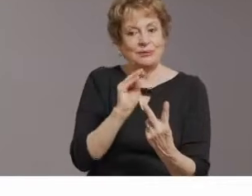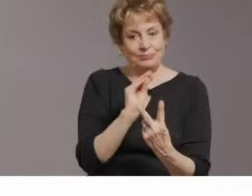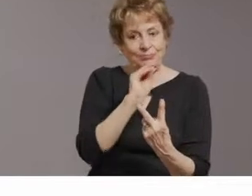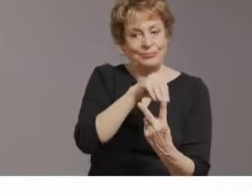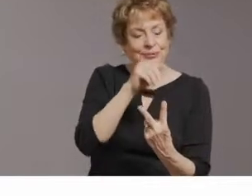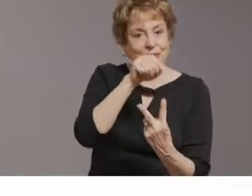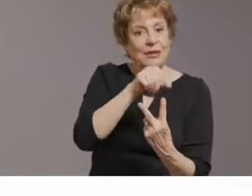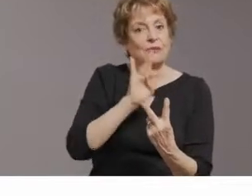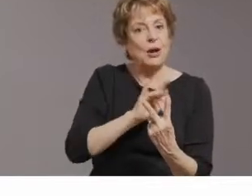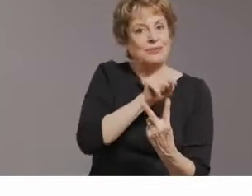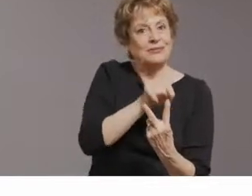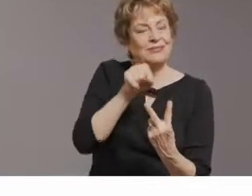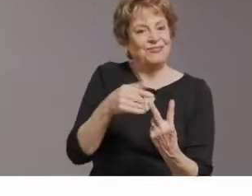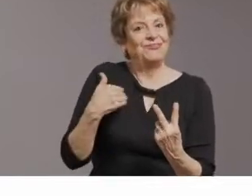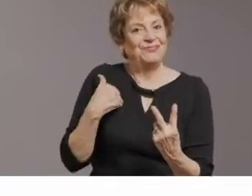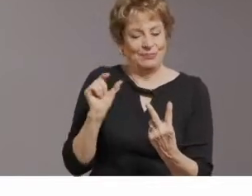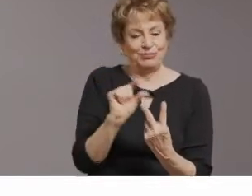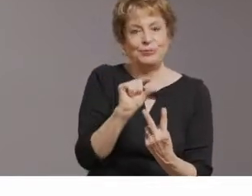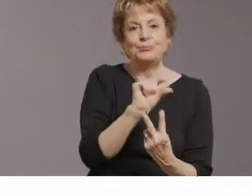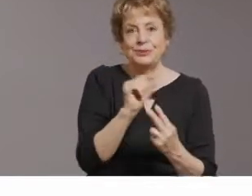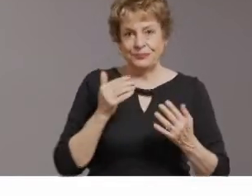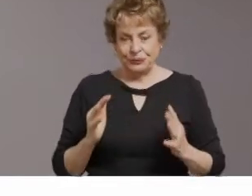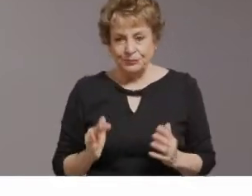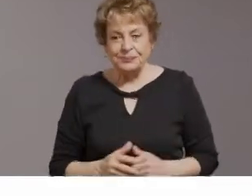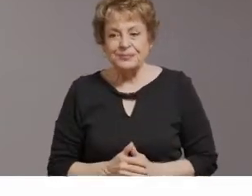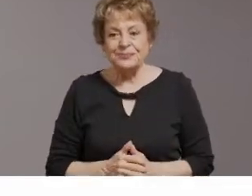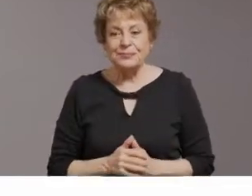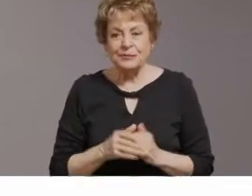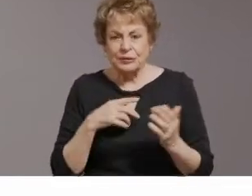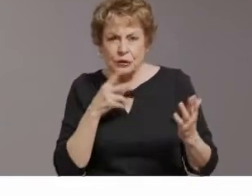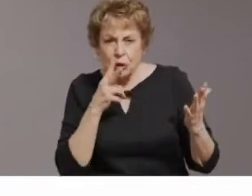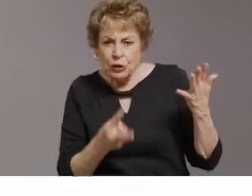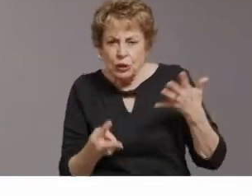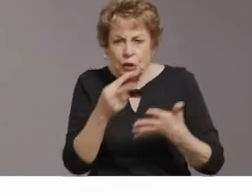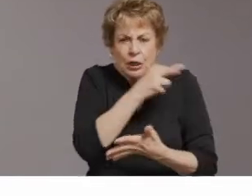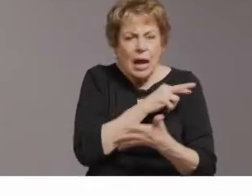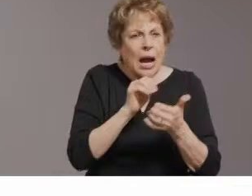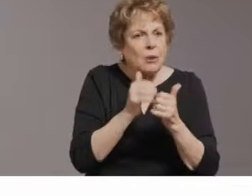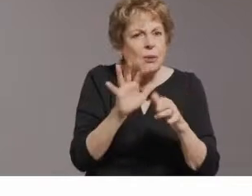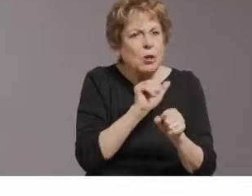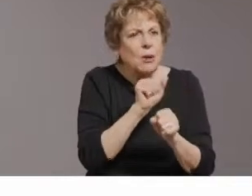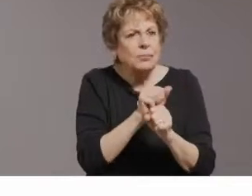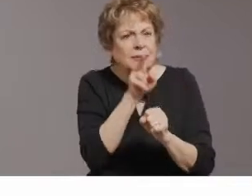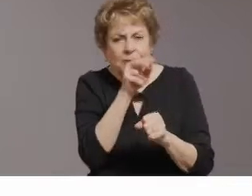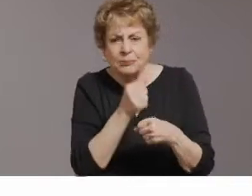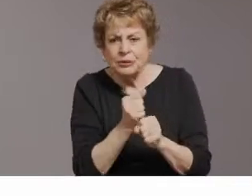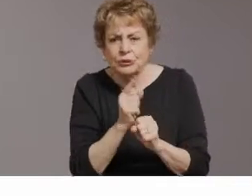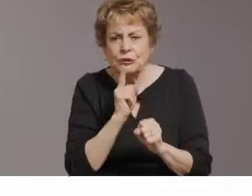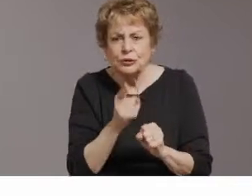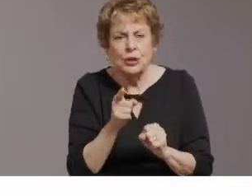again, how do you make an appointment at a state pod? There's two ways that you can do that. You can either go to